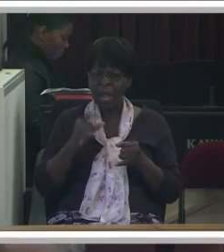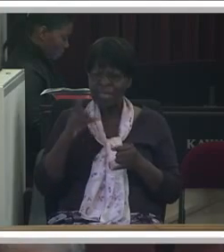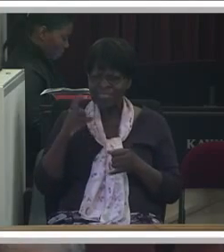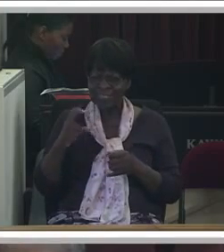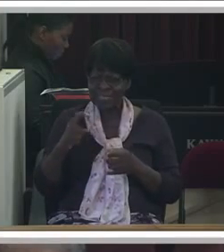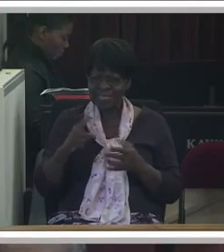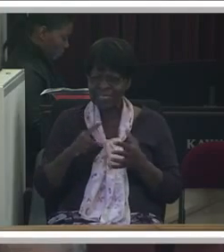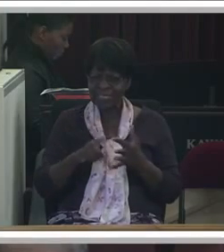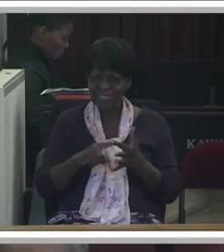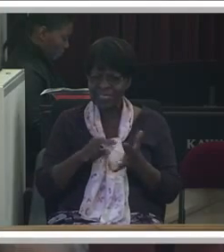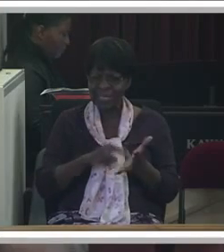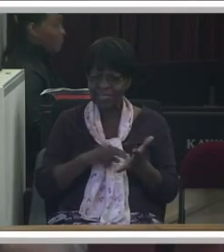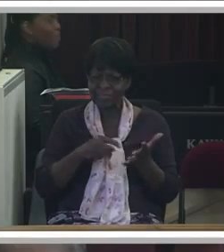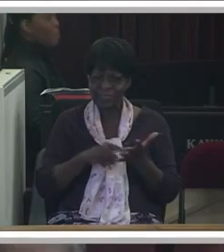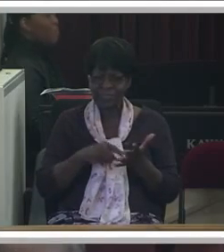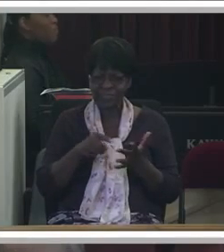Cockroaches.